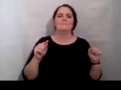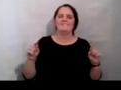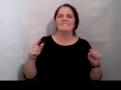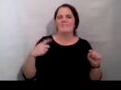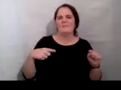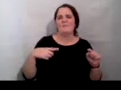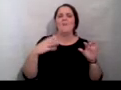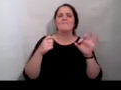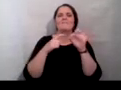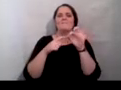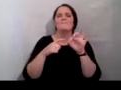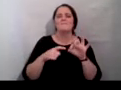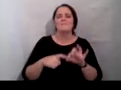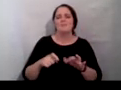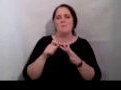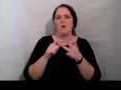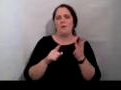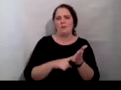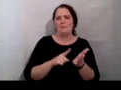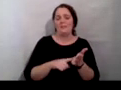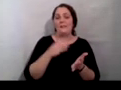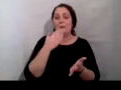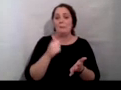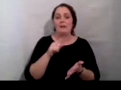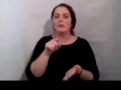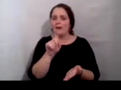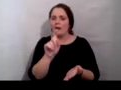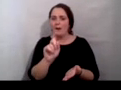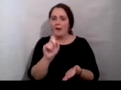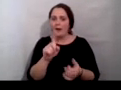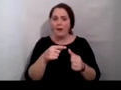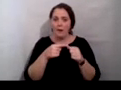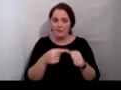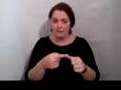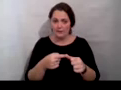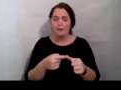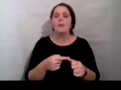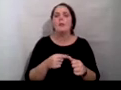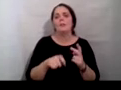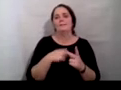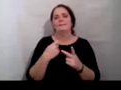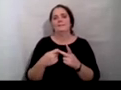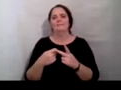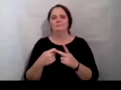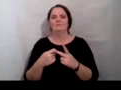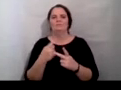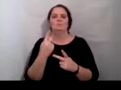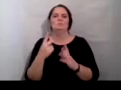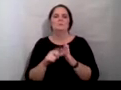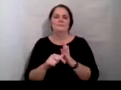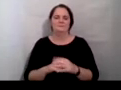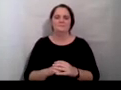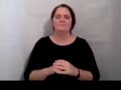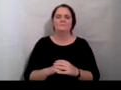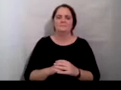So the first one here, and all you do is quickly one answer and poll, and then we'll move on to the next one after a minute